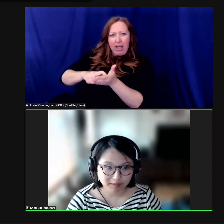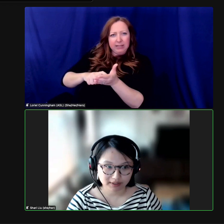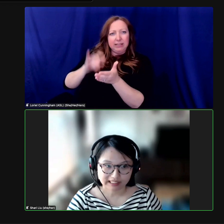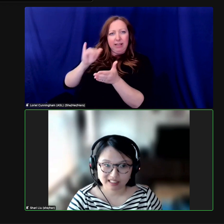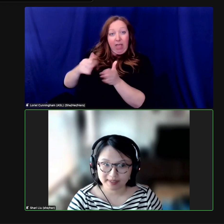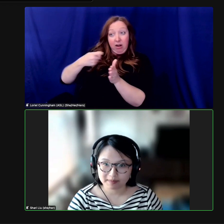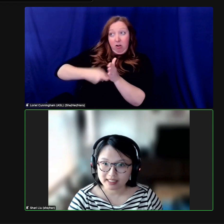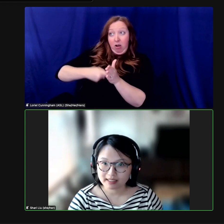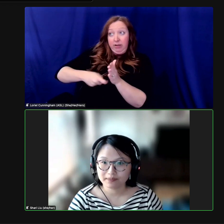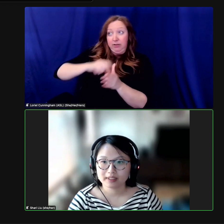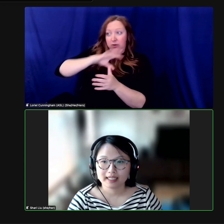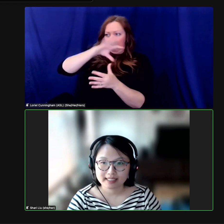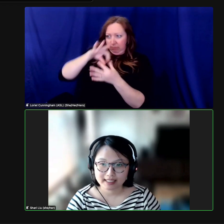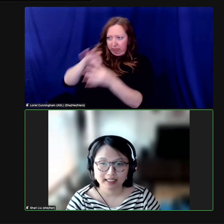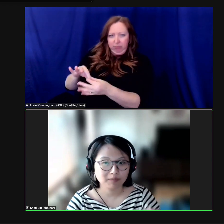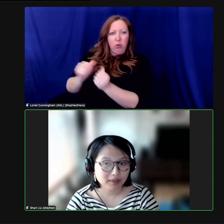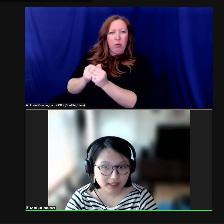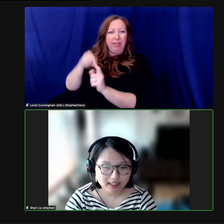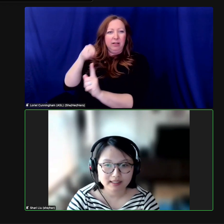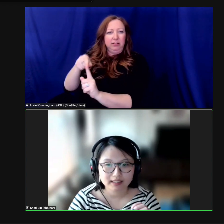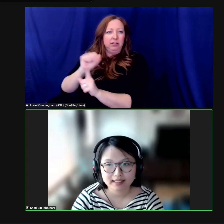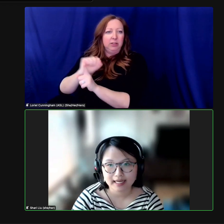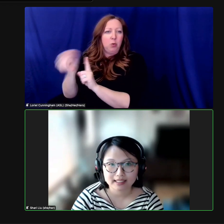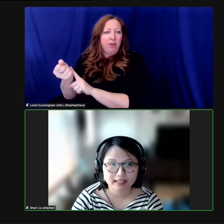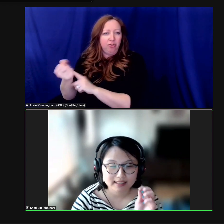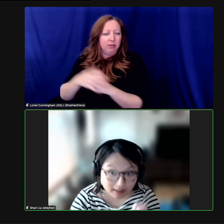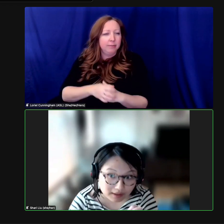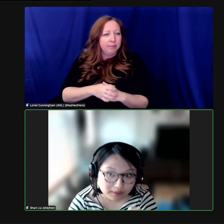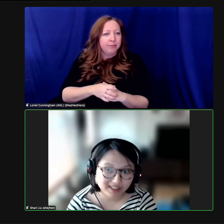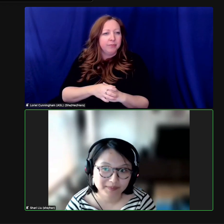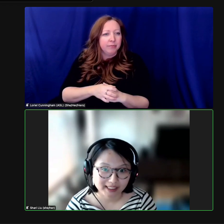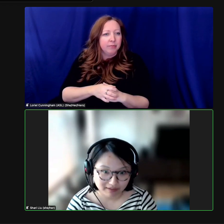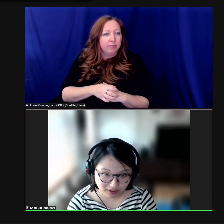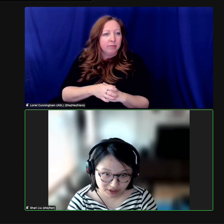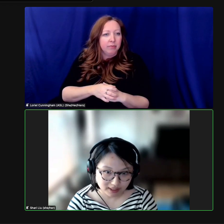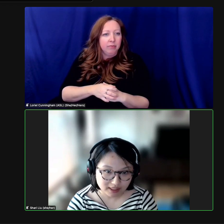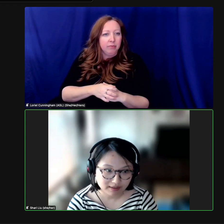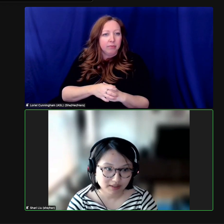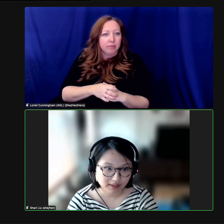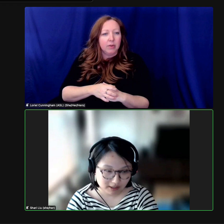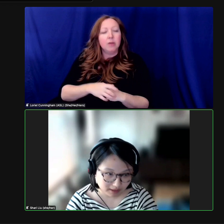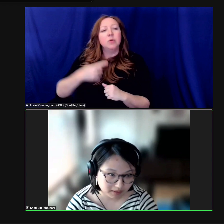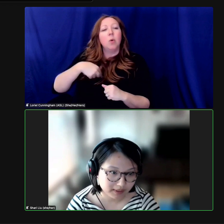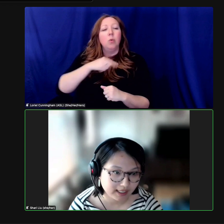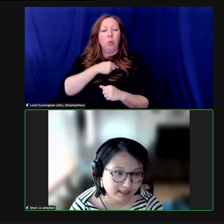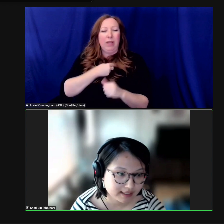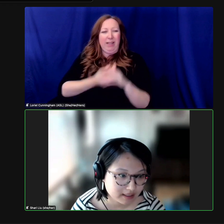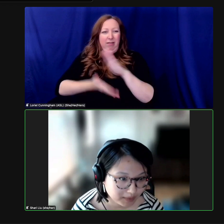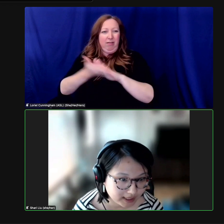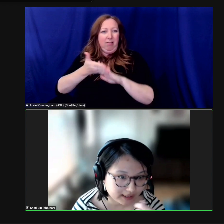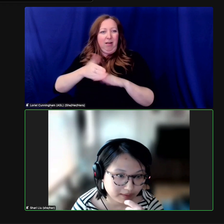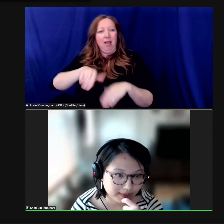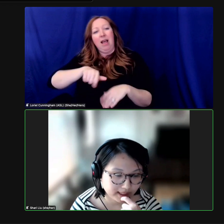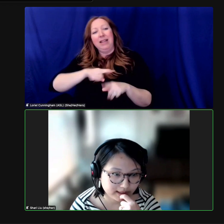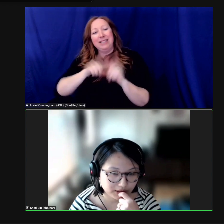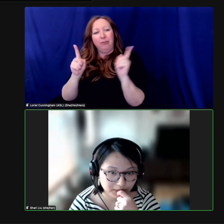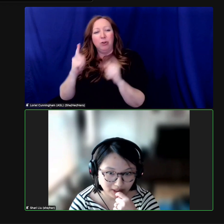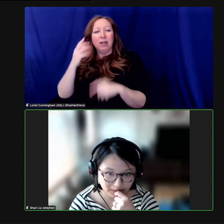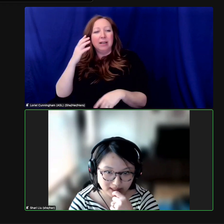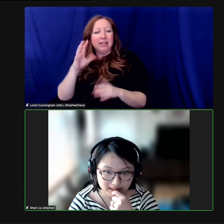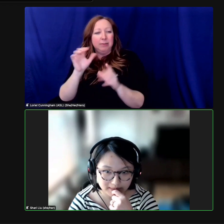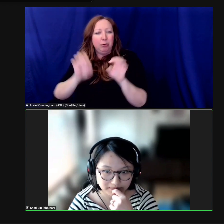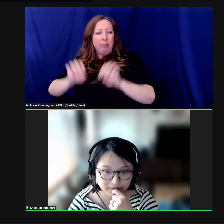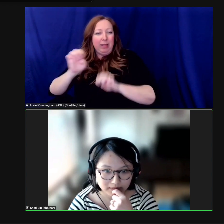very similar experiment, testing an ability to detect a subtler way of being inefficient. So these are the stimuli that we